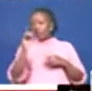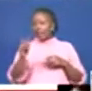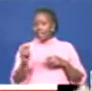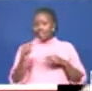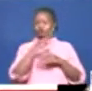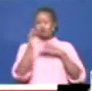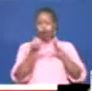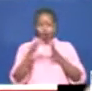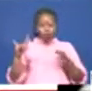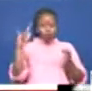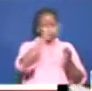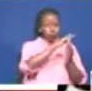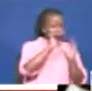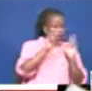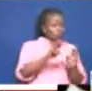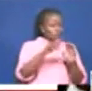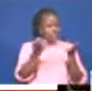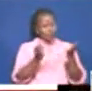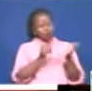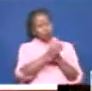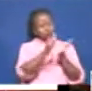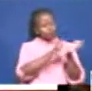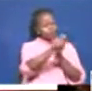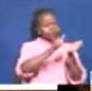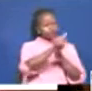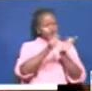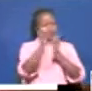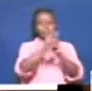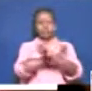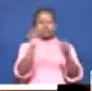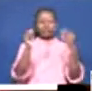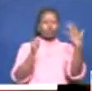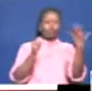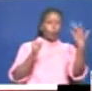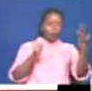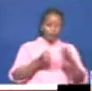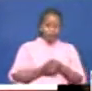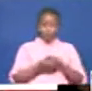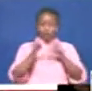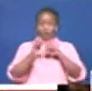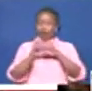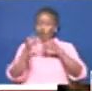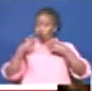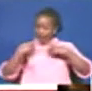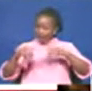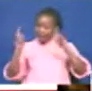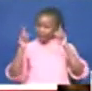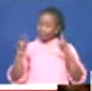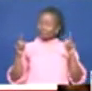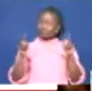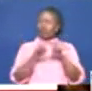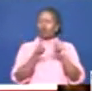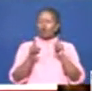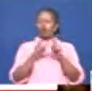to check on the presidential ballots. The announcement were made by these good people almost